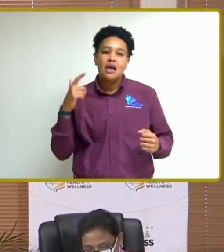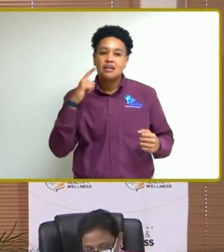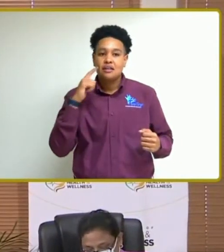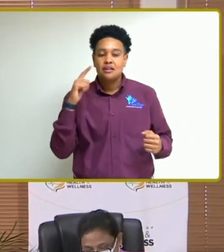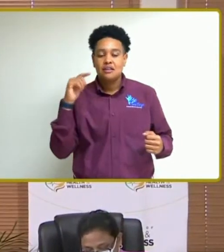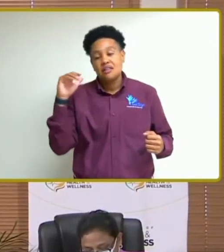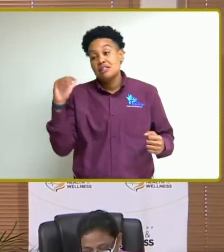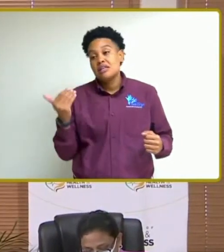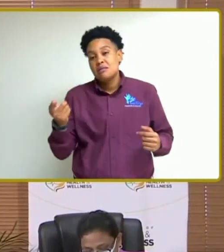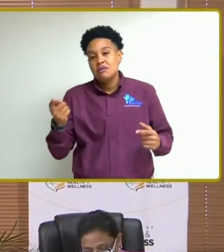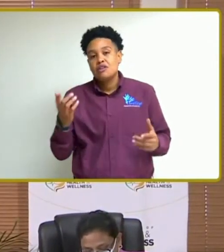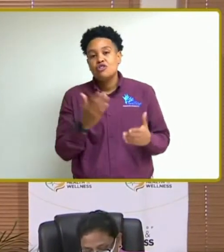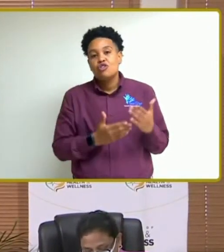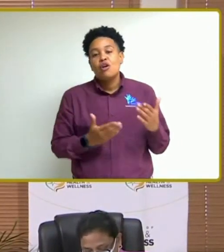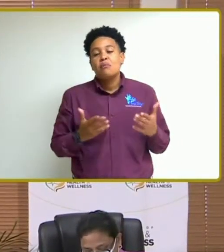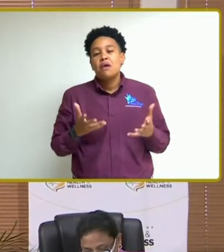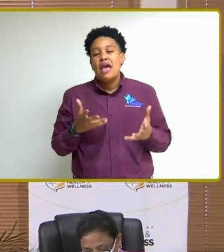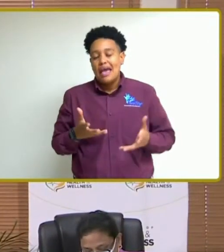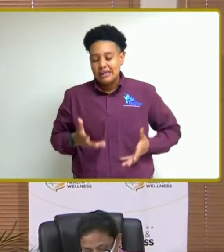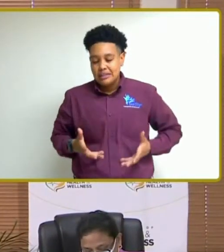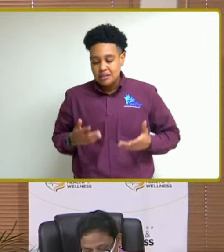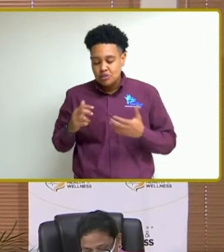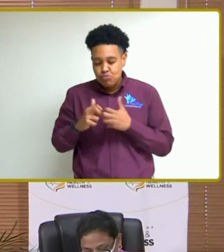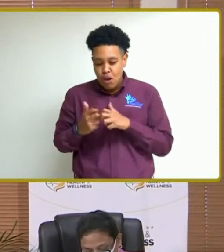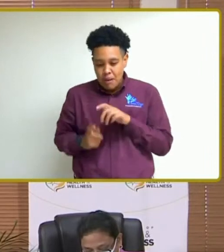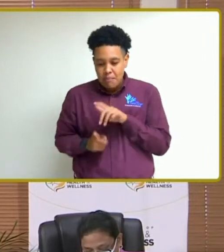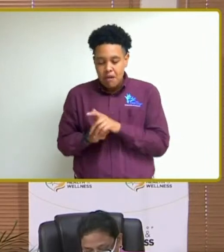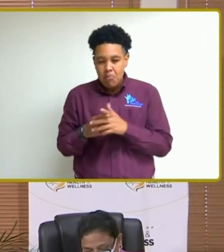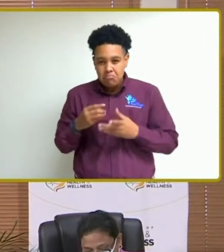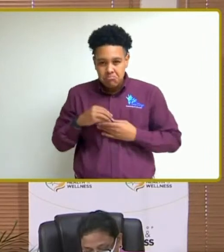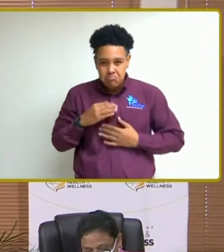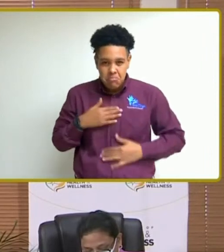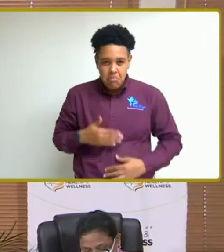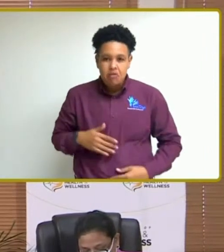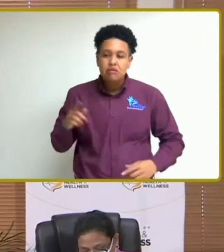anyway, some pre-existing conditions, had tested positive for